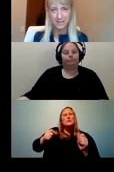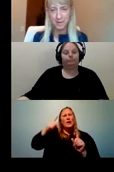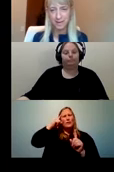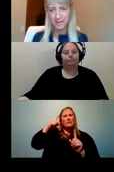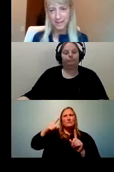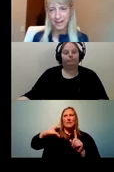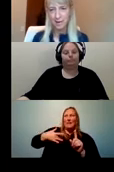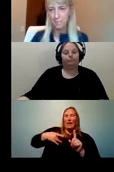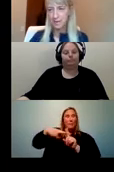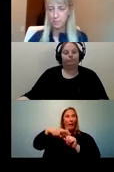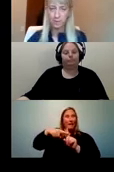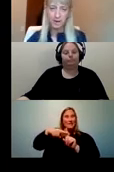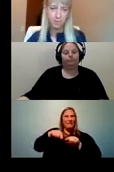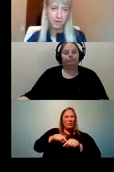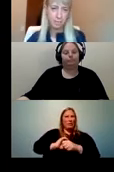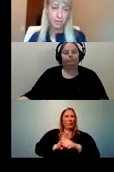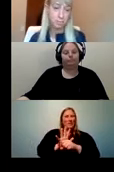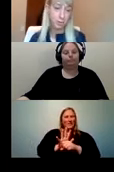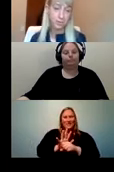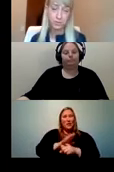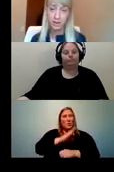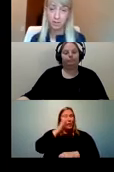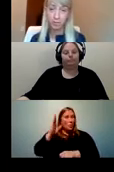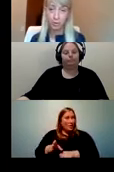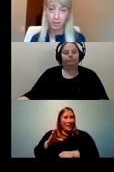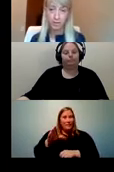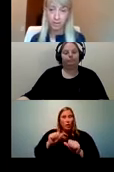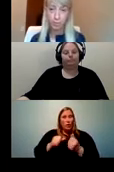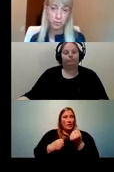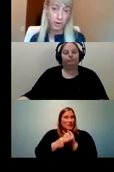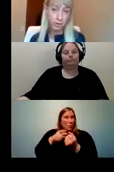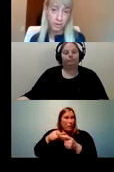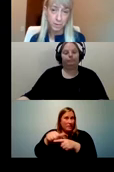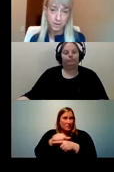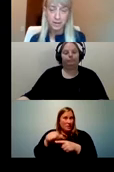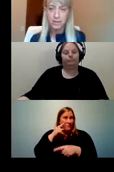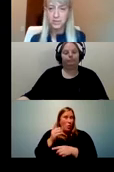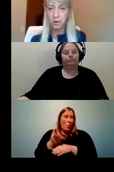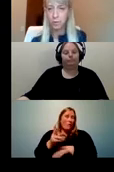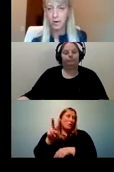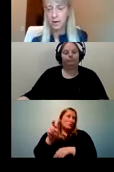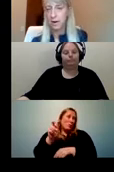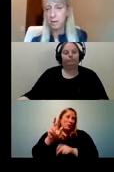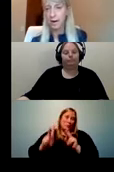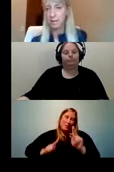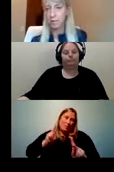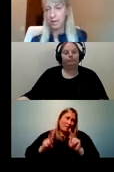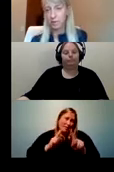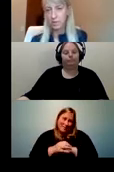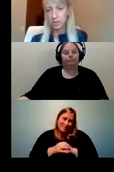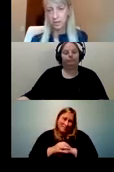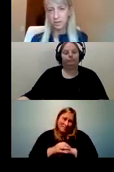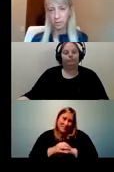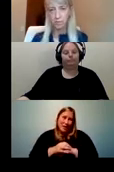of our pandemic, is we would never have been able to support this training for over 200 people. So by